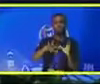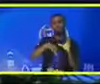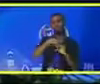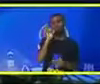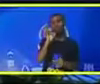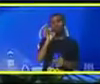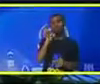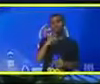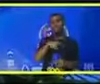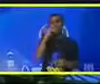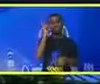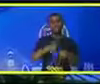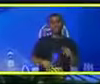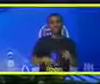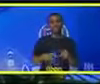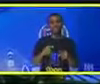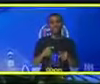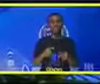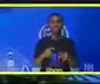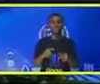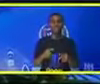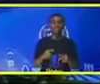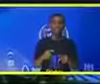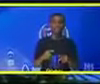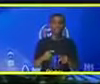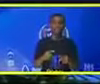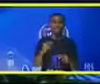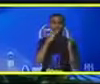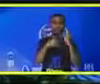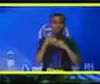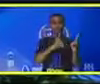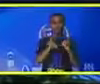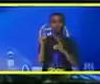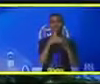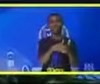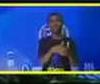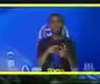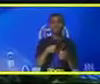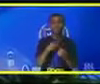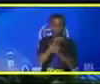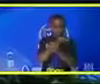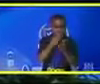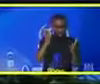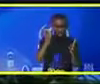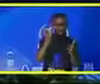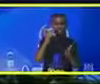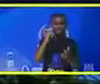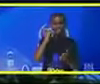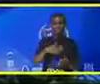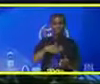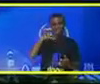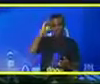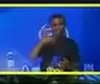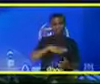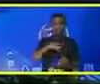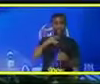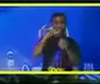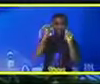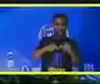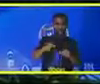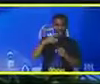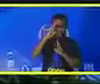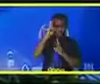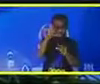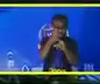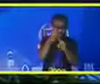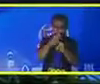can violate it. Can I tell you, ladies and gentlemen, you can respect yourself, but you cannot honor yourself.